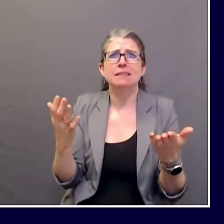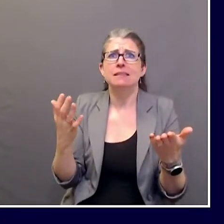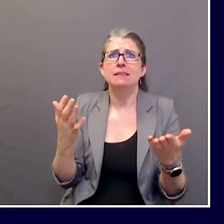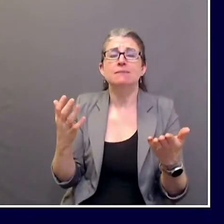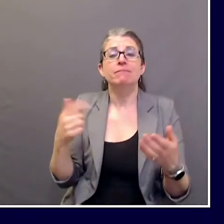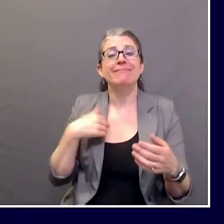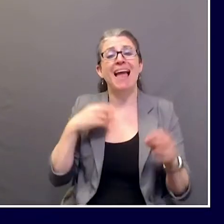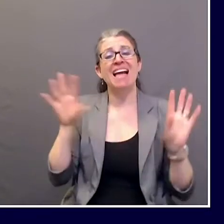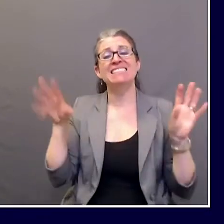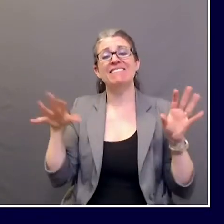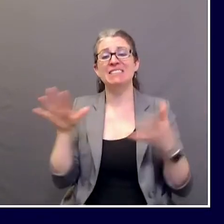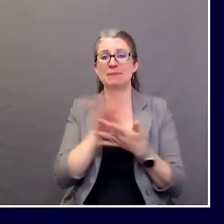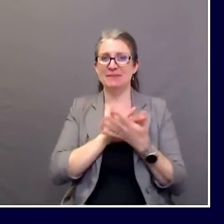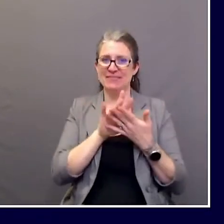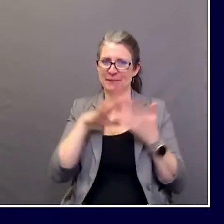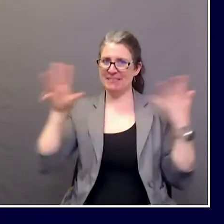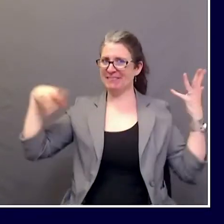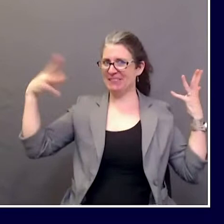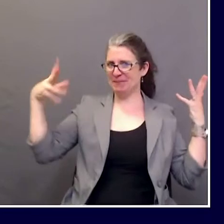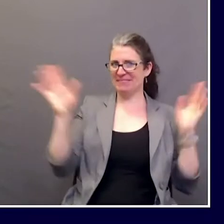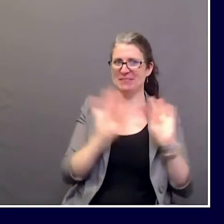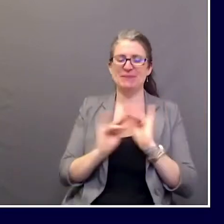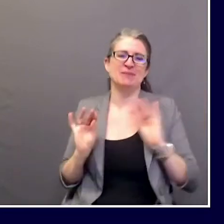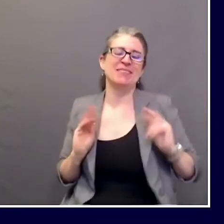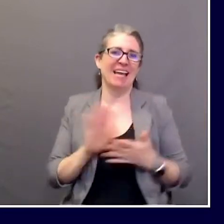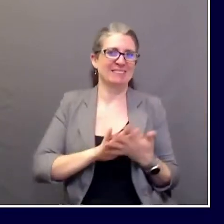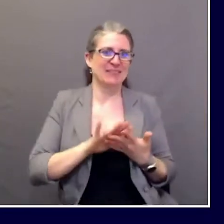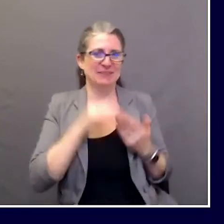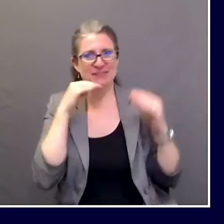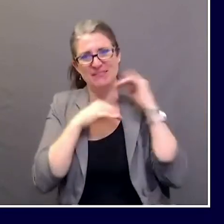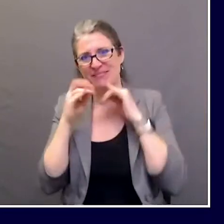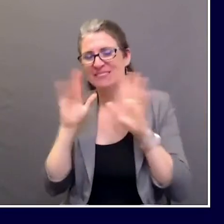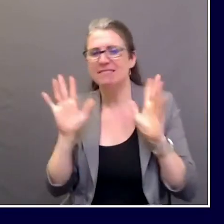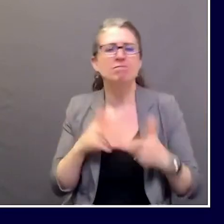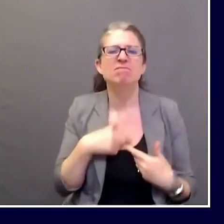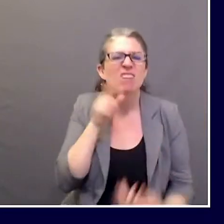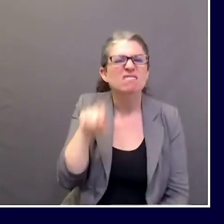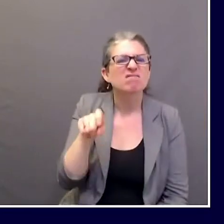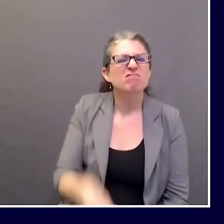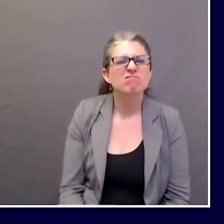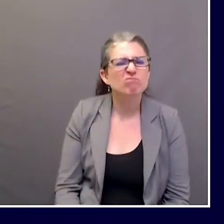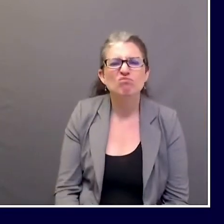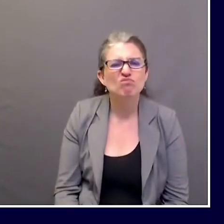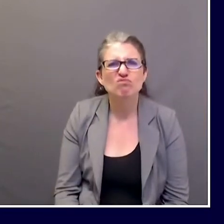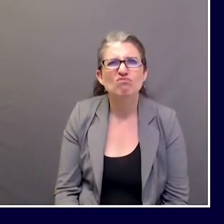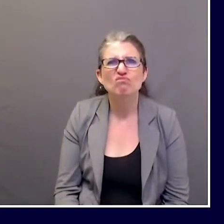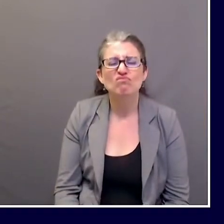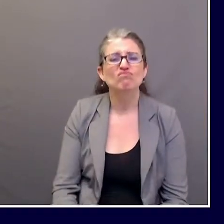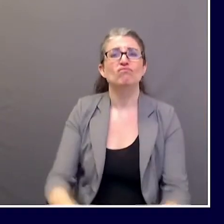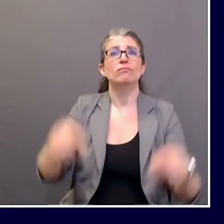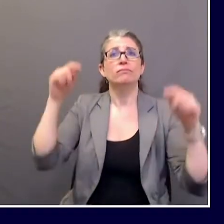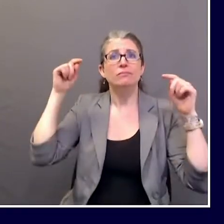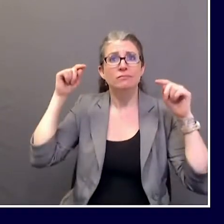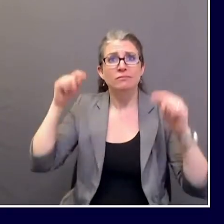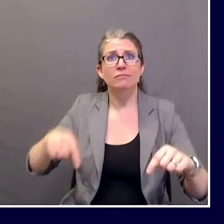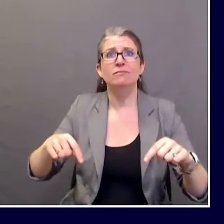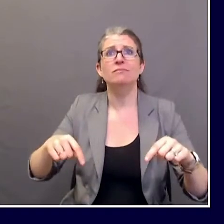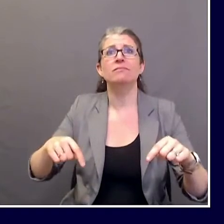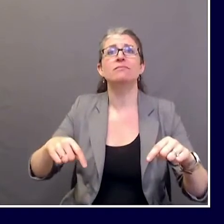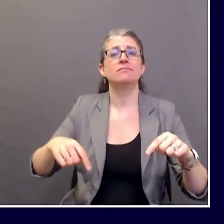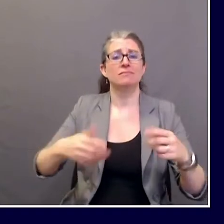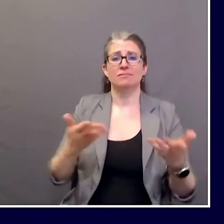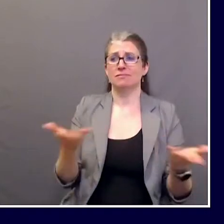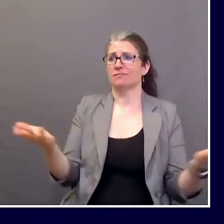want everybody to keep the faith and stay safe. This weekend is going to be beautiful. Get outside, enjoy Maine.